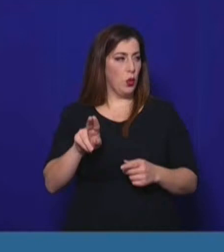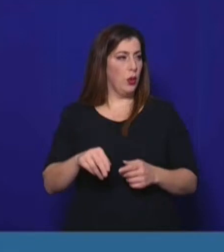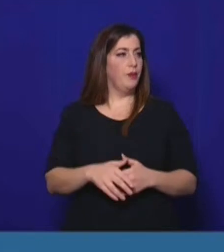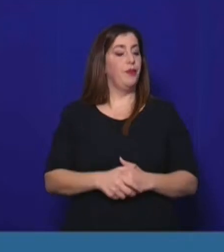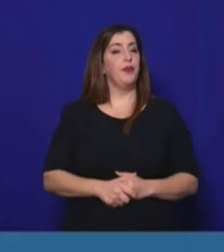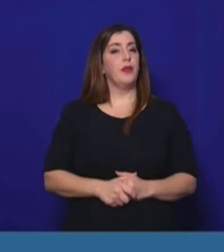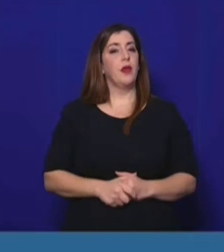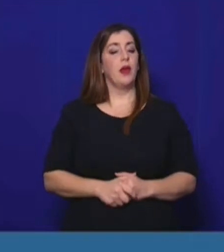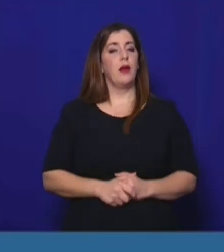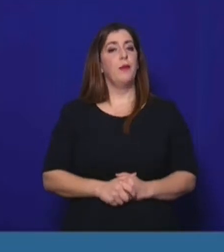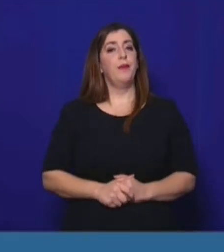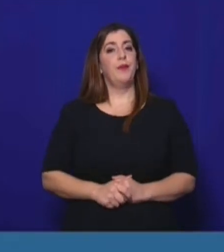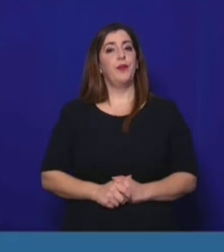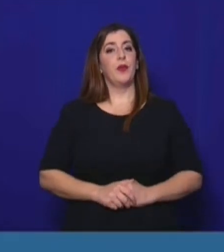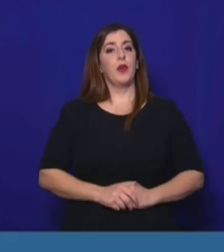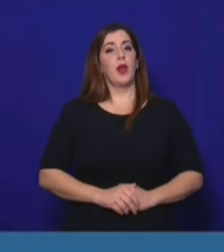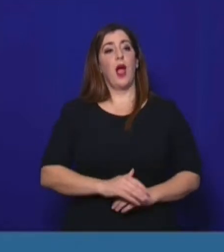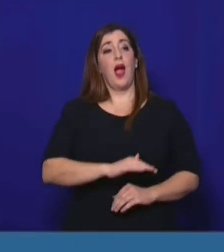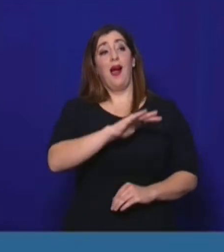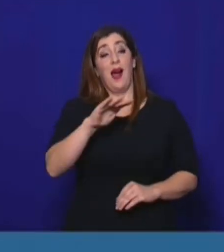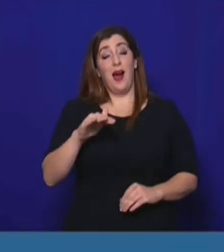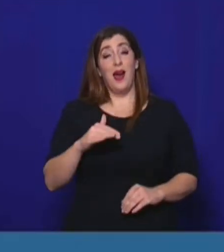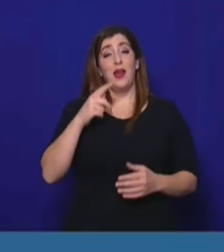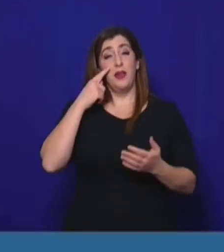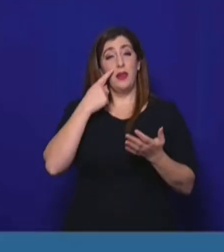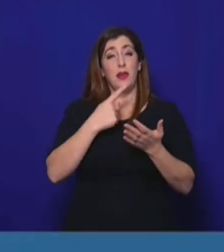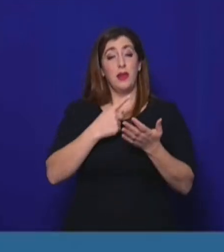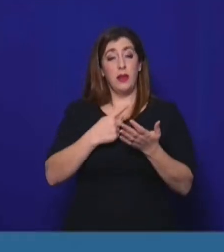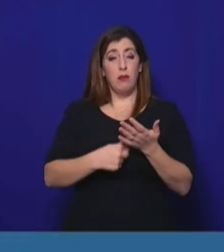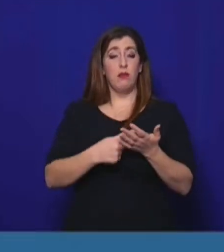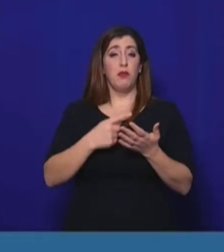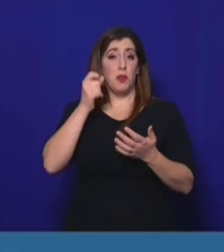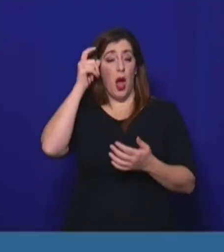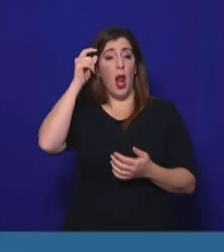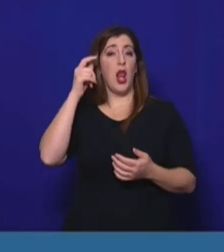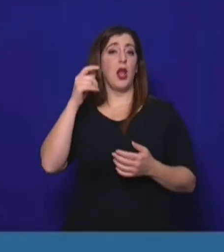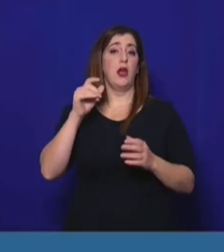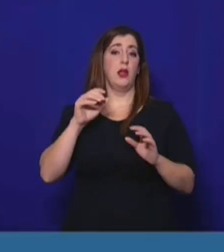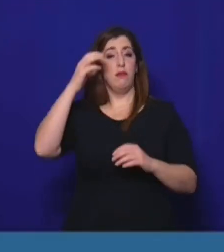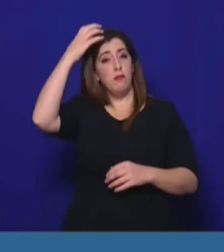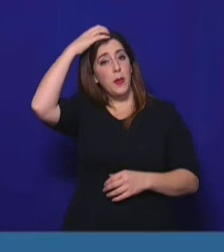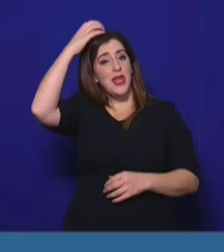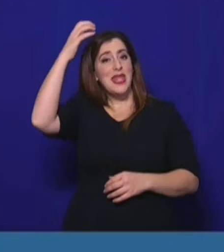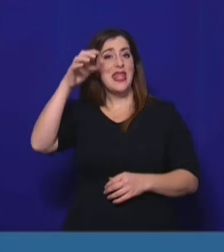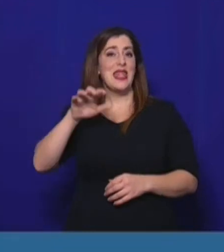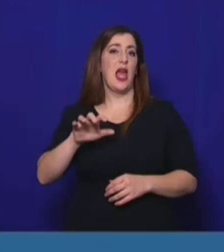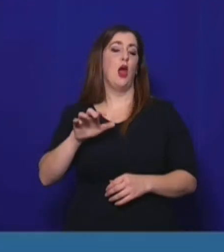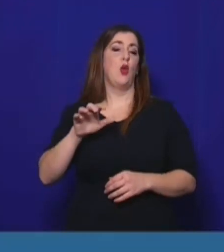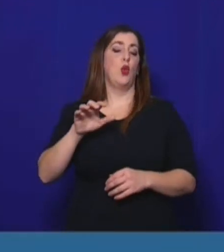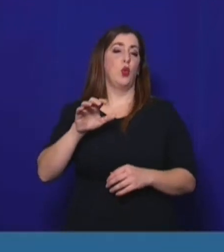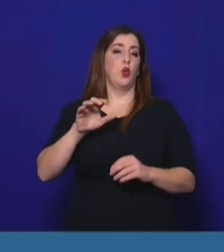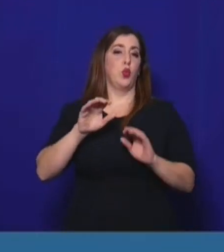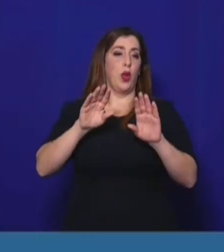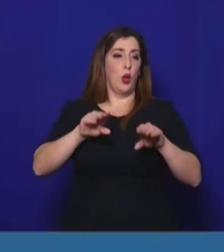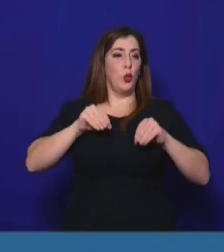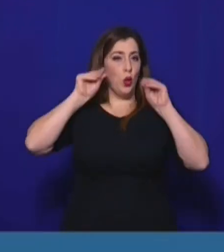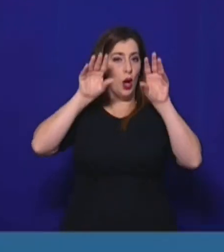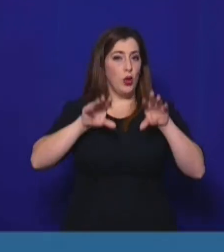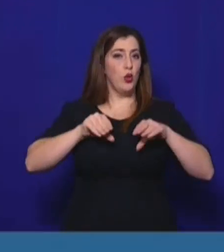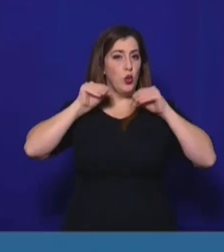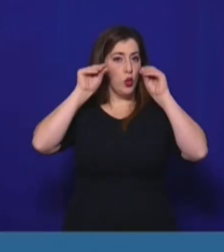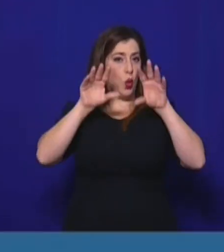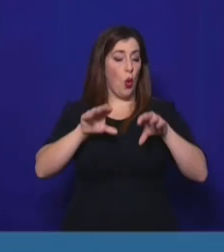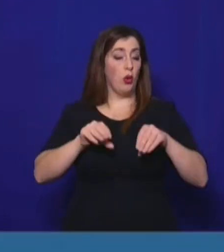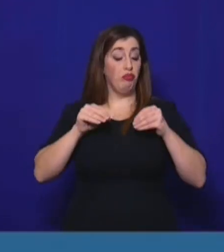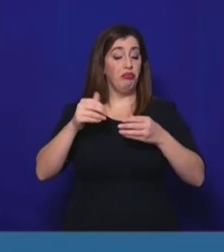wkoll għandna għajnuna mill-Ministeru ta' l-Edukazzjoni stess li għandna ammont ta' edukaturi li huma mill-Health